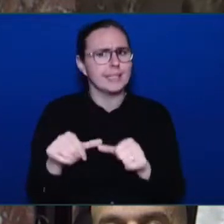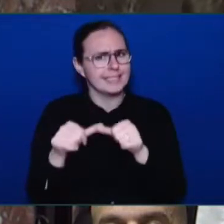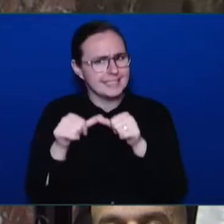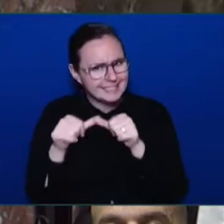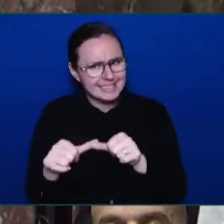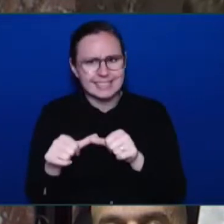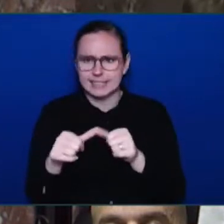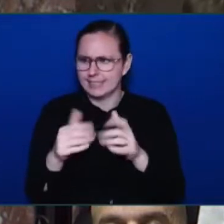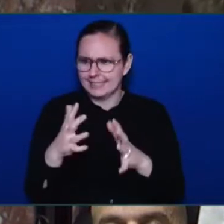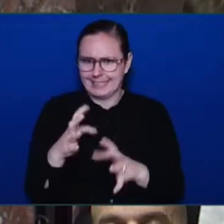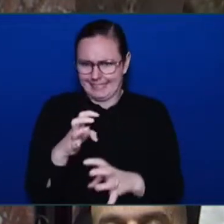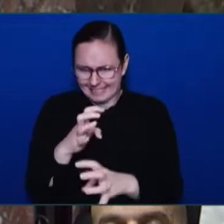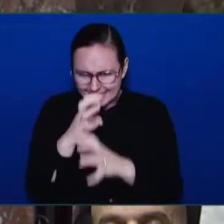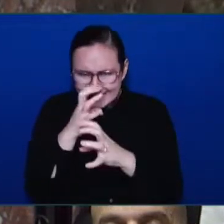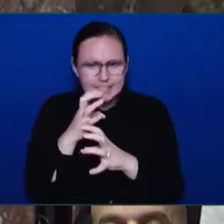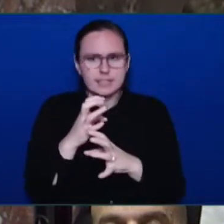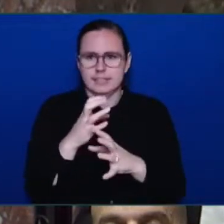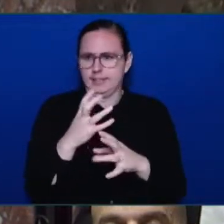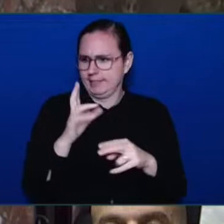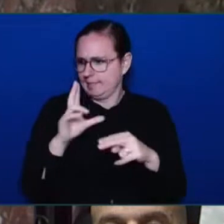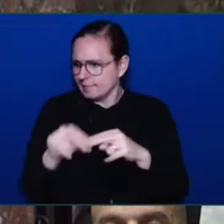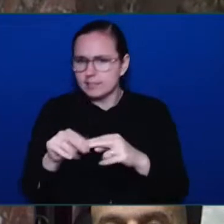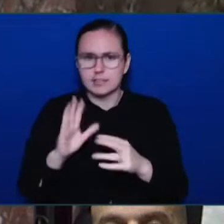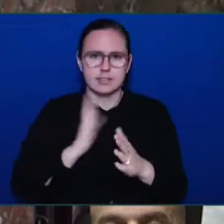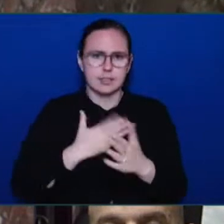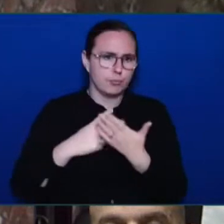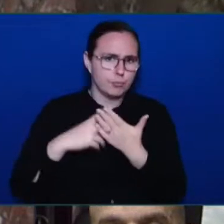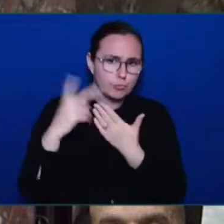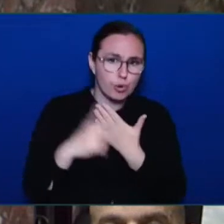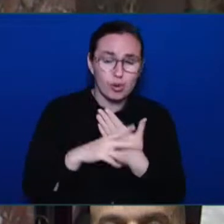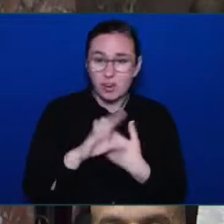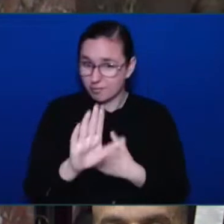investments of social capital, which we are doing.